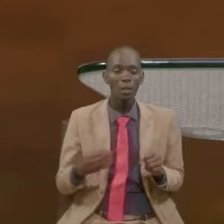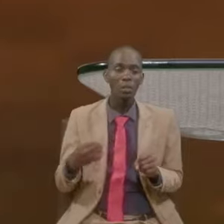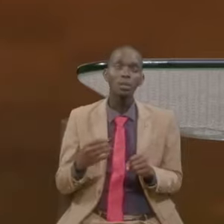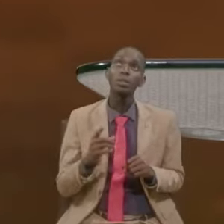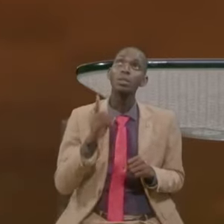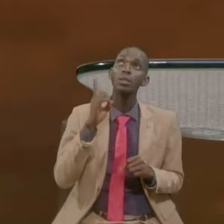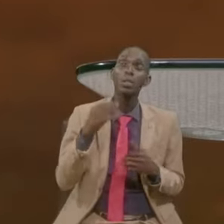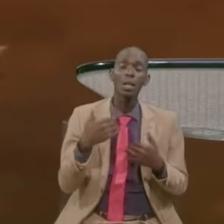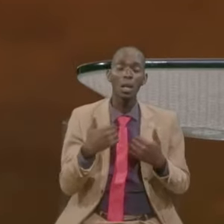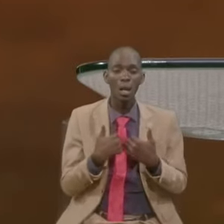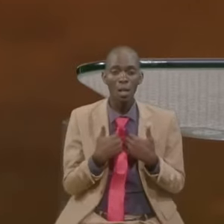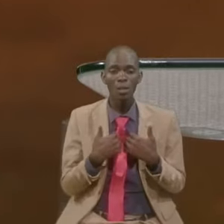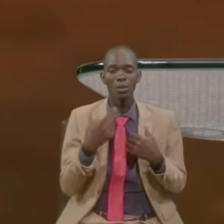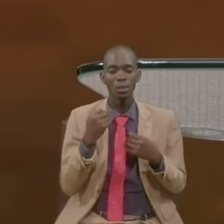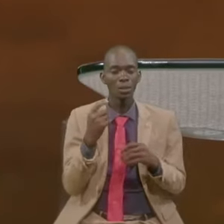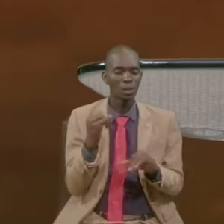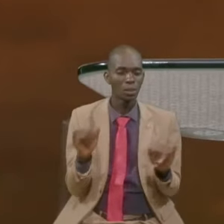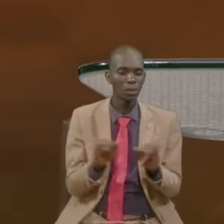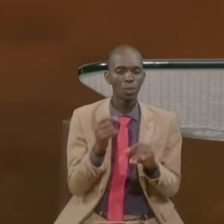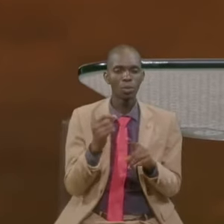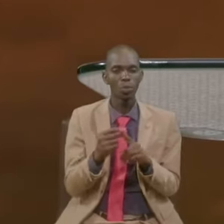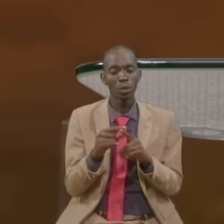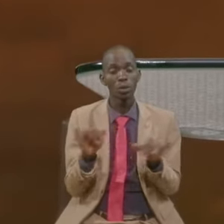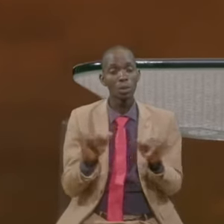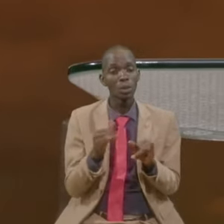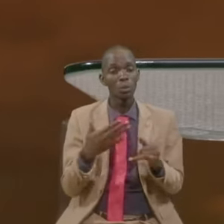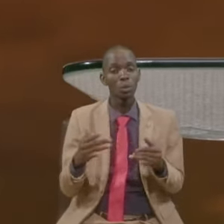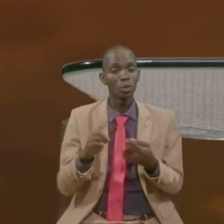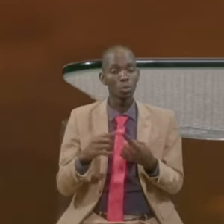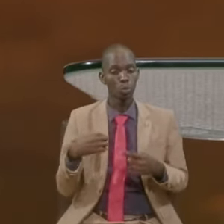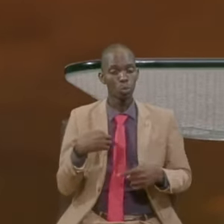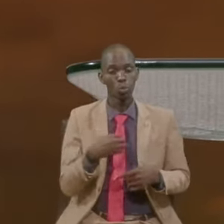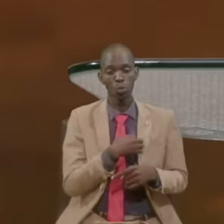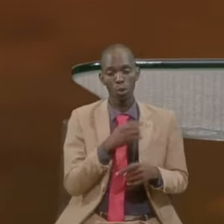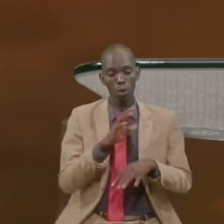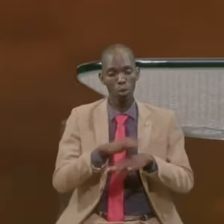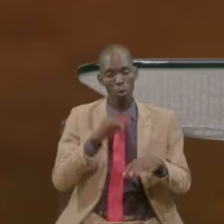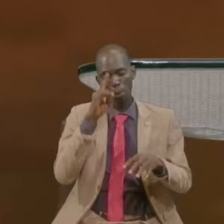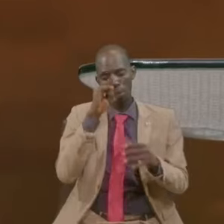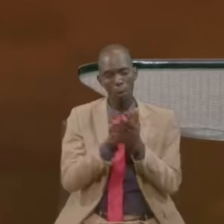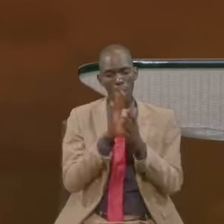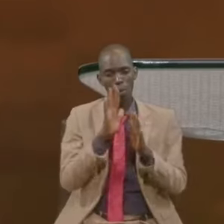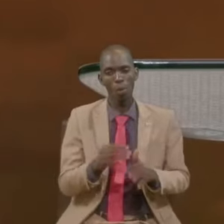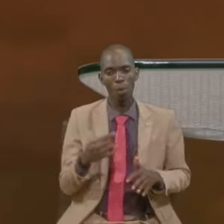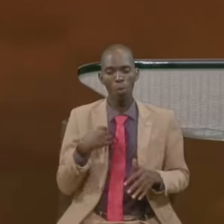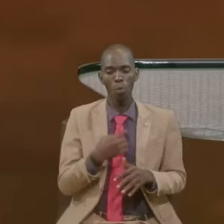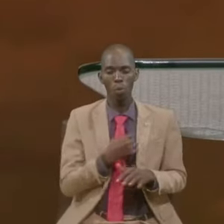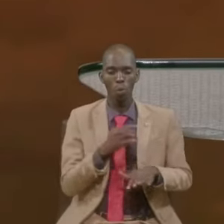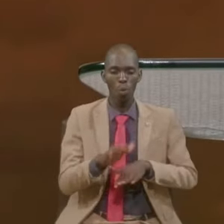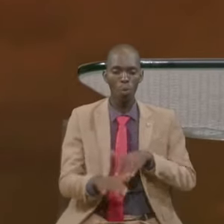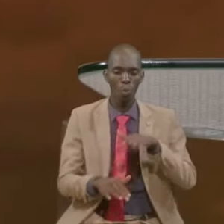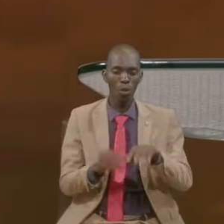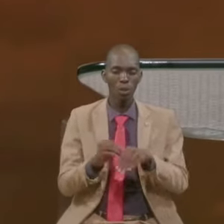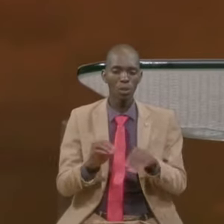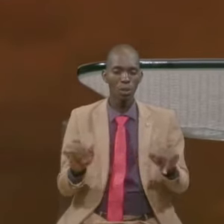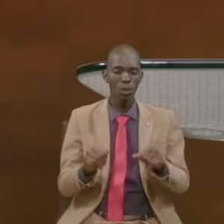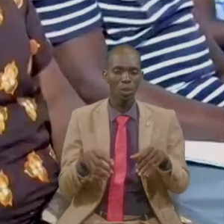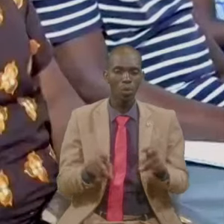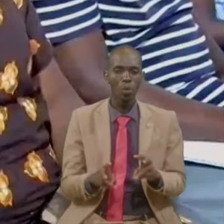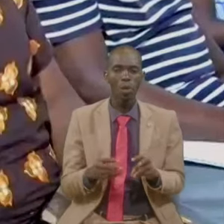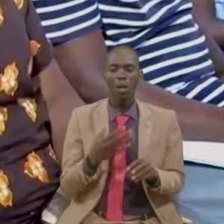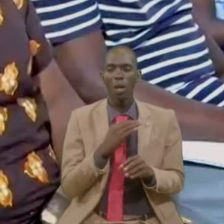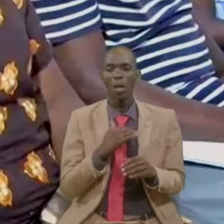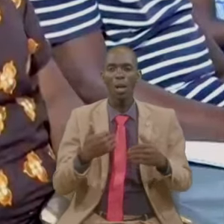same word, and the same thing with us who are believers. We walk in the same way, and we deal with different people